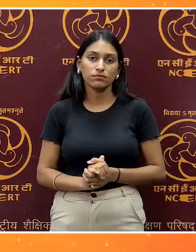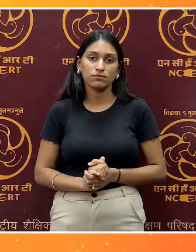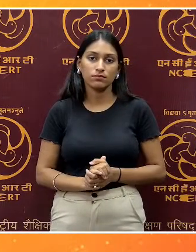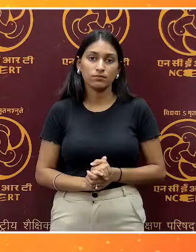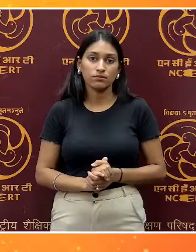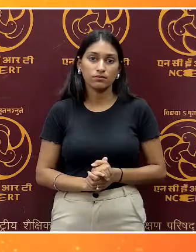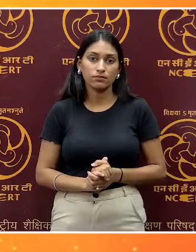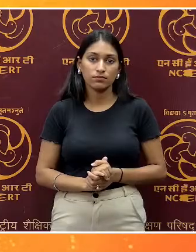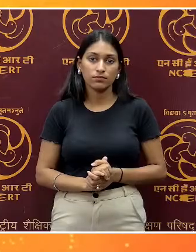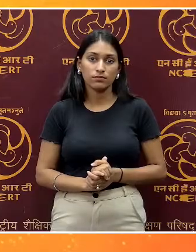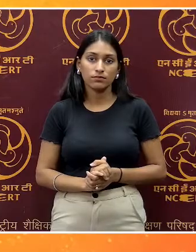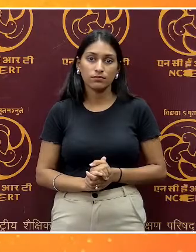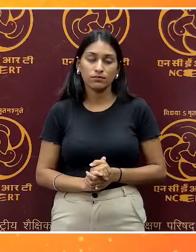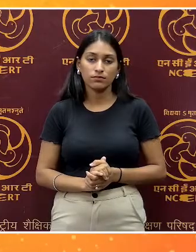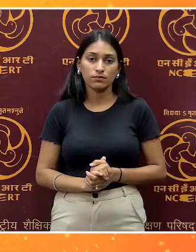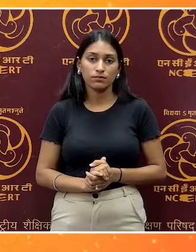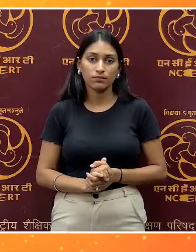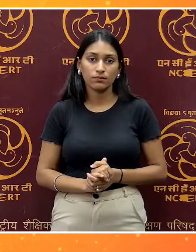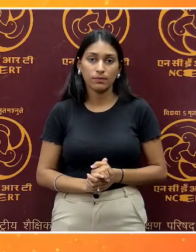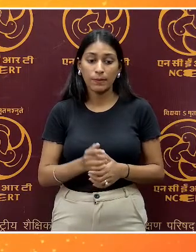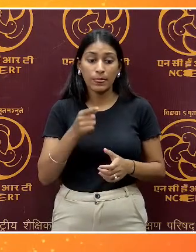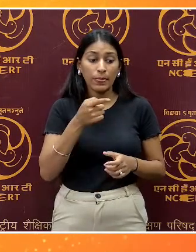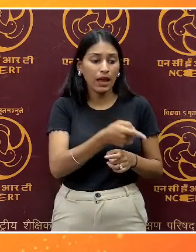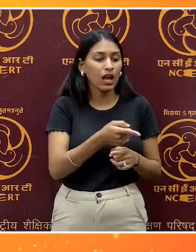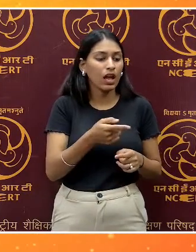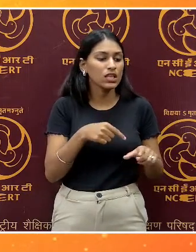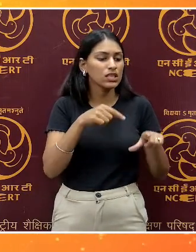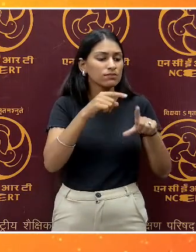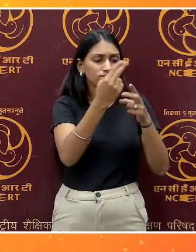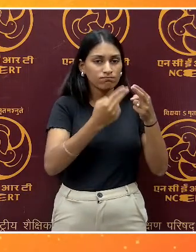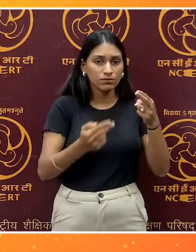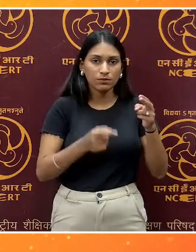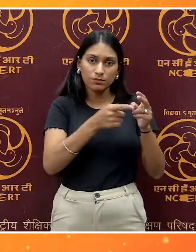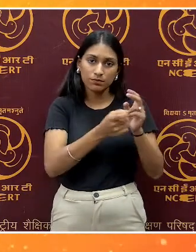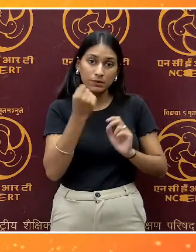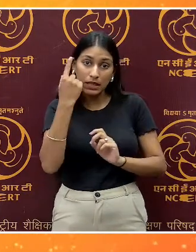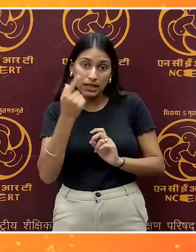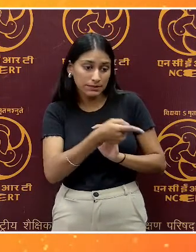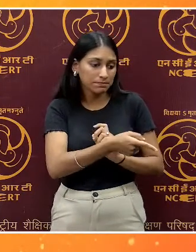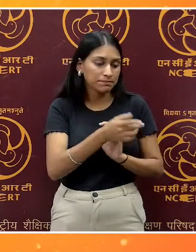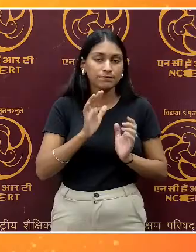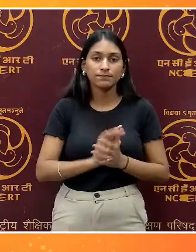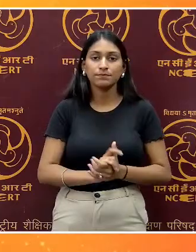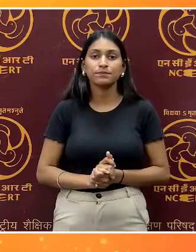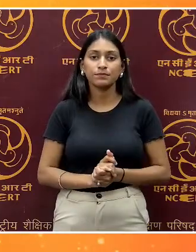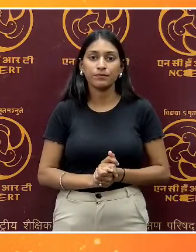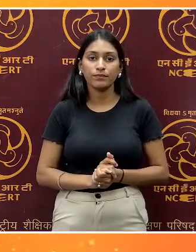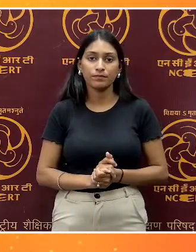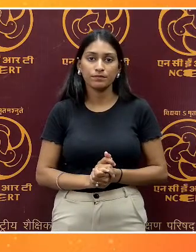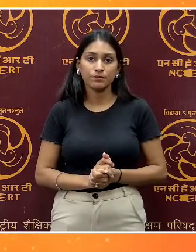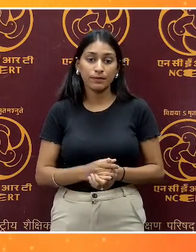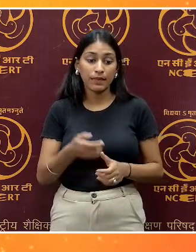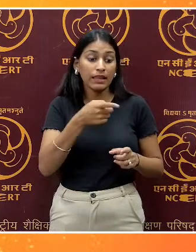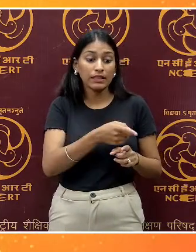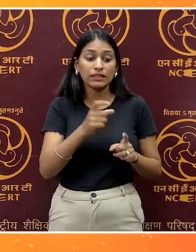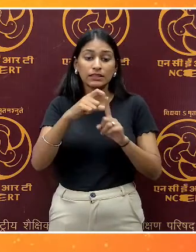Here again in this diagram, beta angle will give the direction.